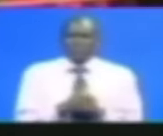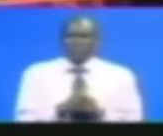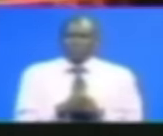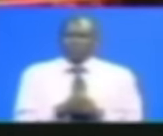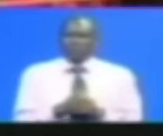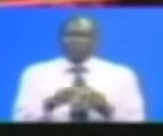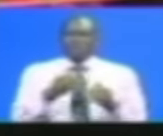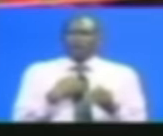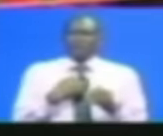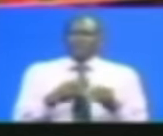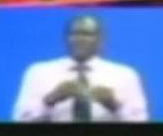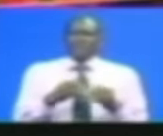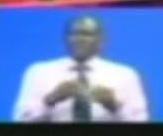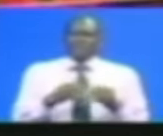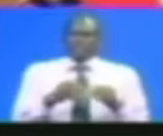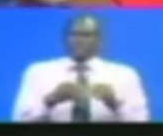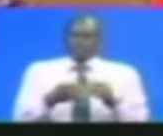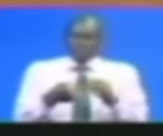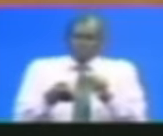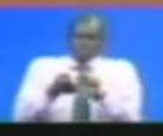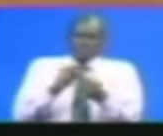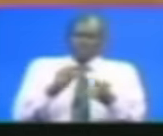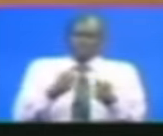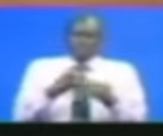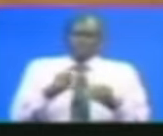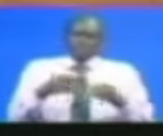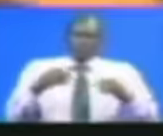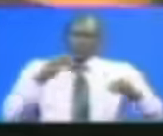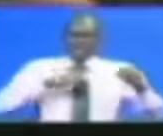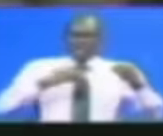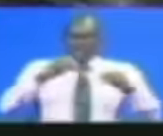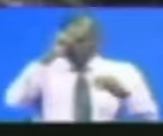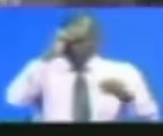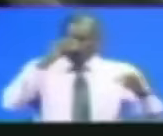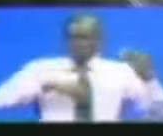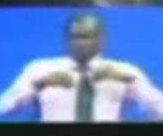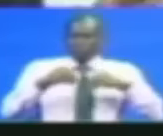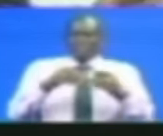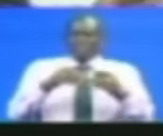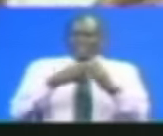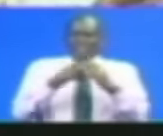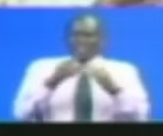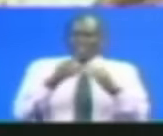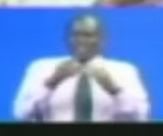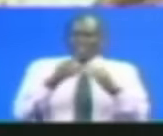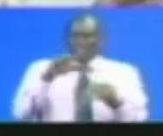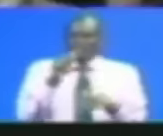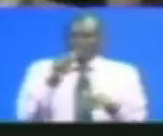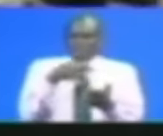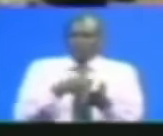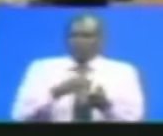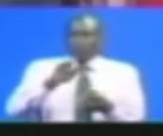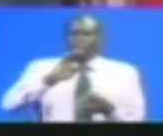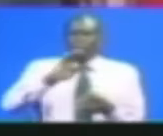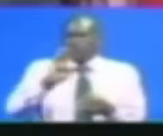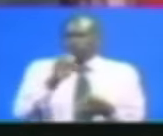It had been a case of closing ranks on the tail of corruption in government fronted by the NYS scandal that involved billions of